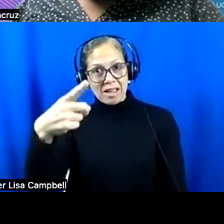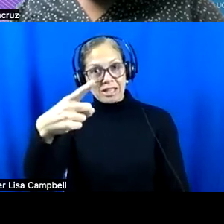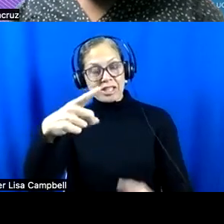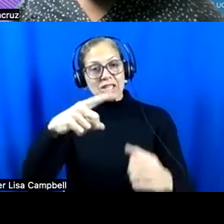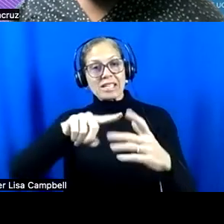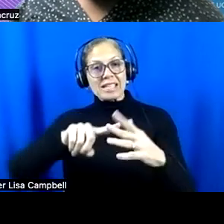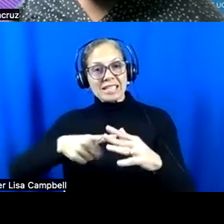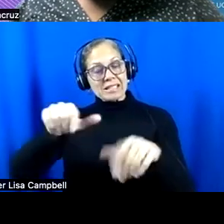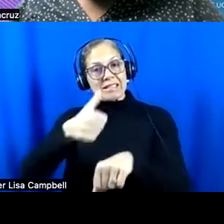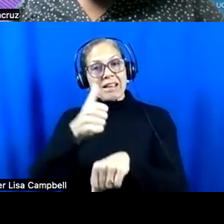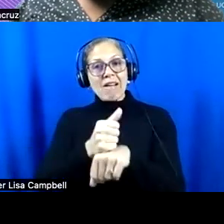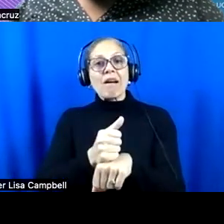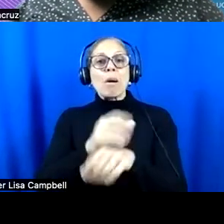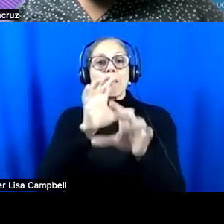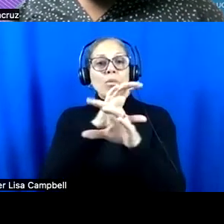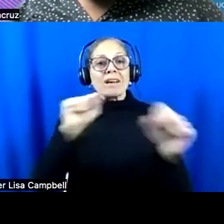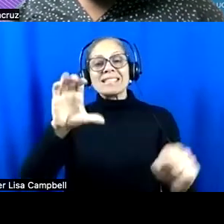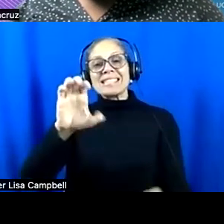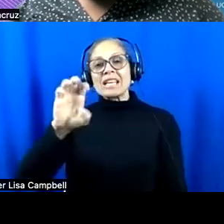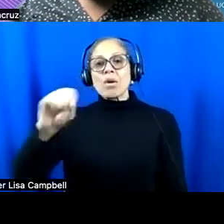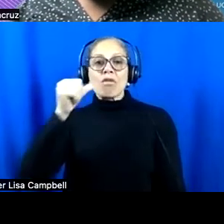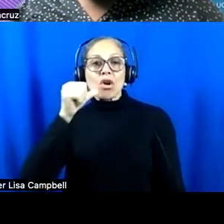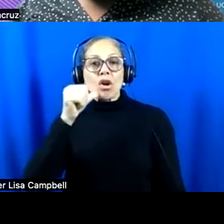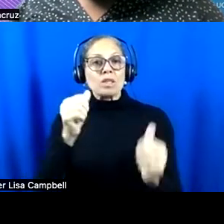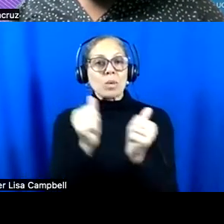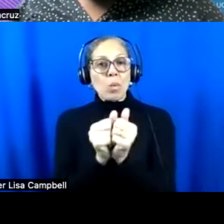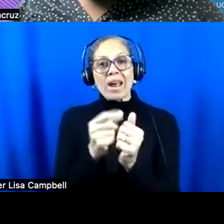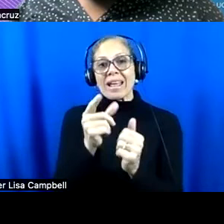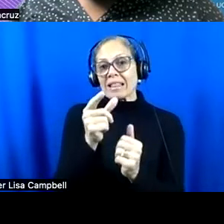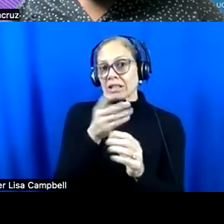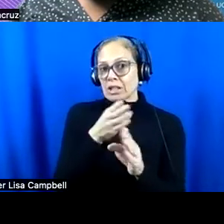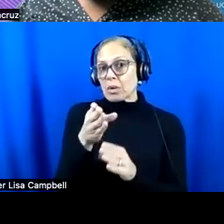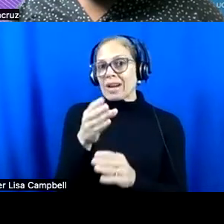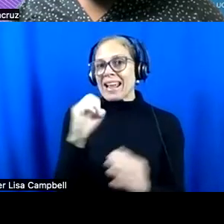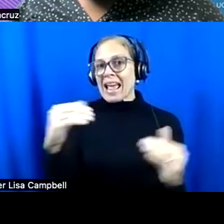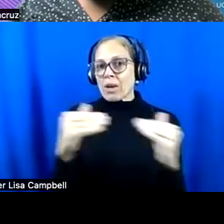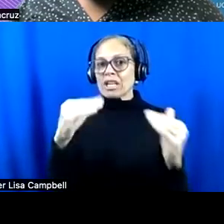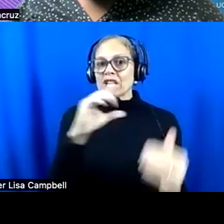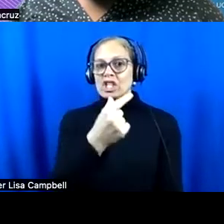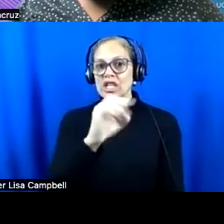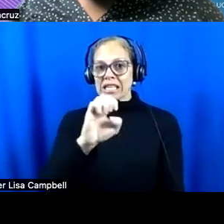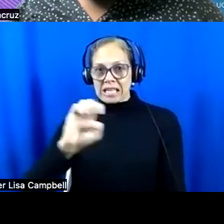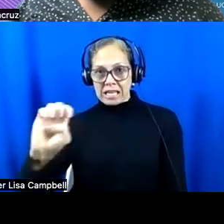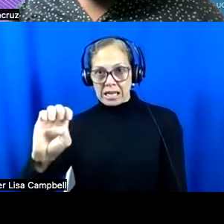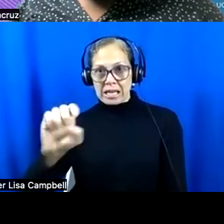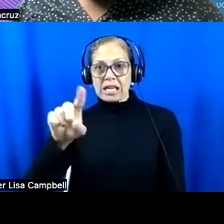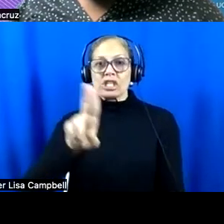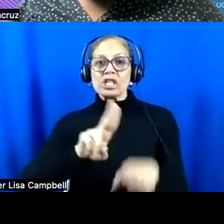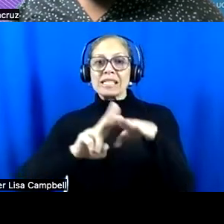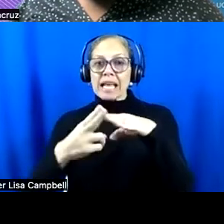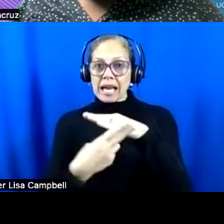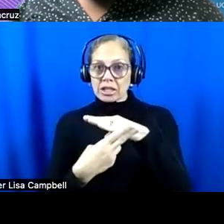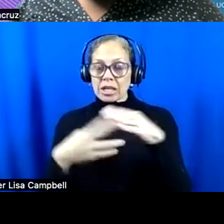and CEO of Girls for Gender Equity, or GGE. Ms. Smith is a Haitian